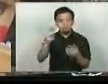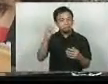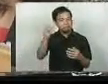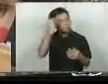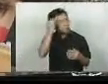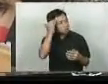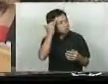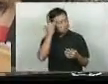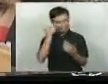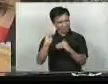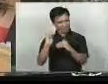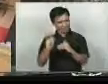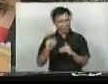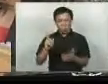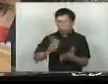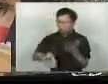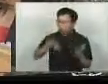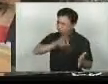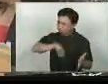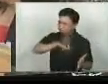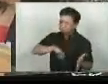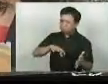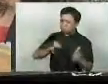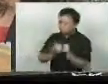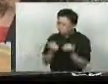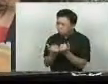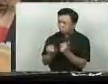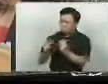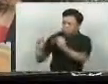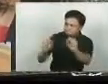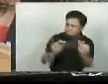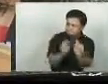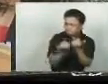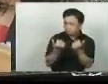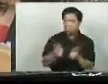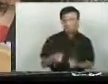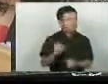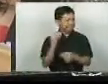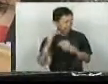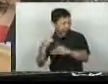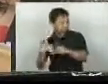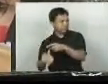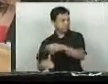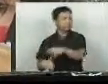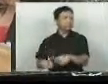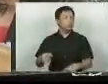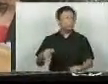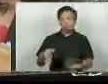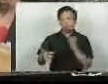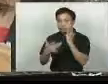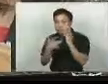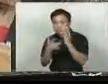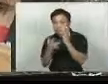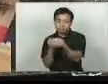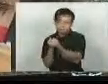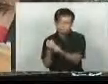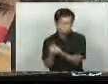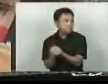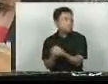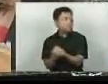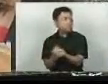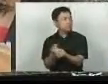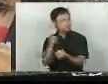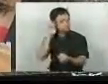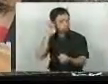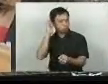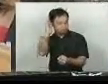what is profitable, what is marketable, and when it comes to technical support. And it so happened that during the course of doing